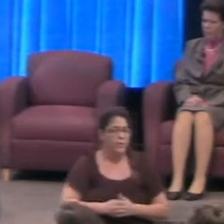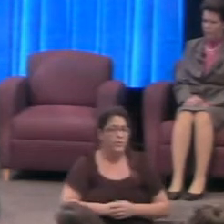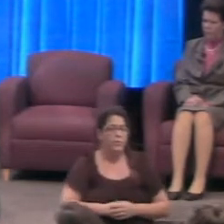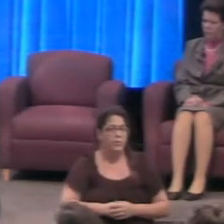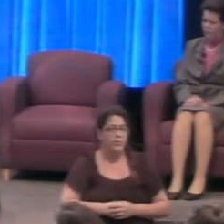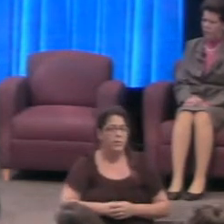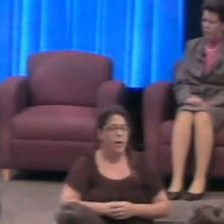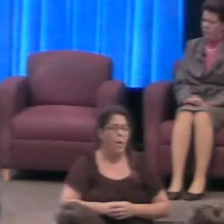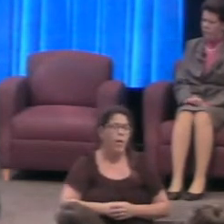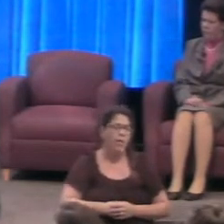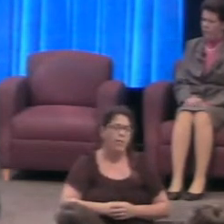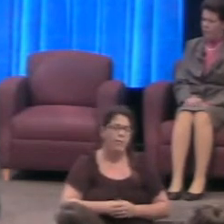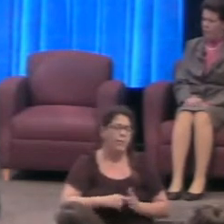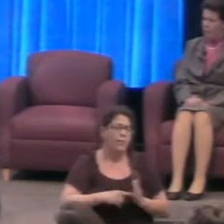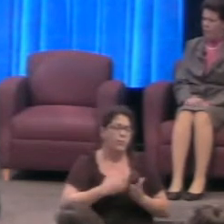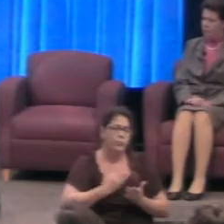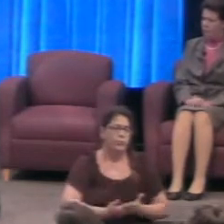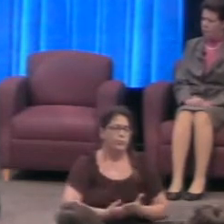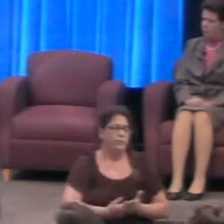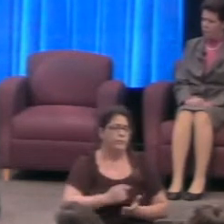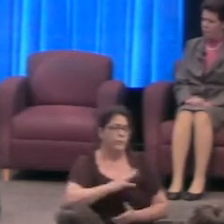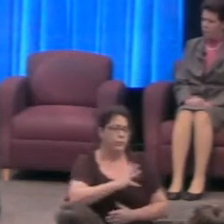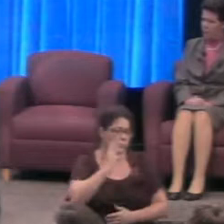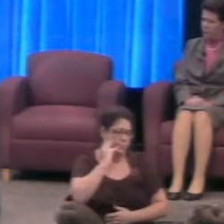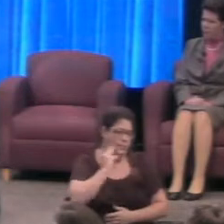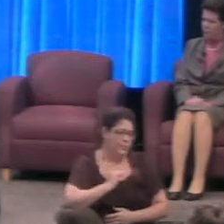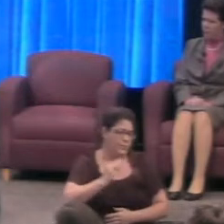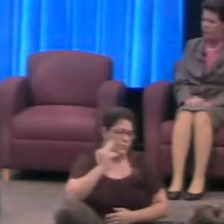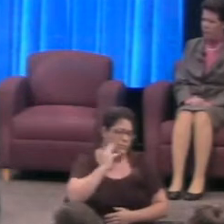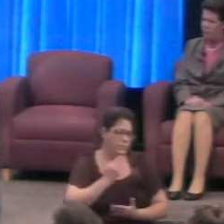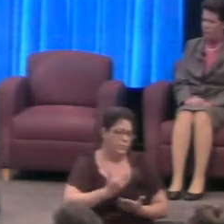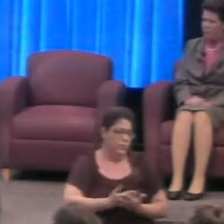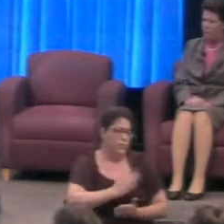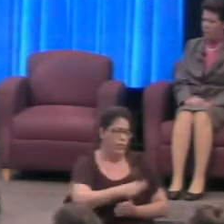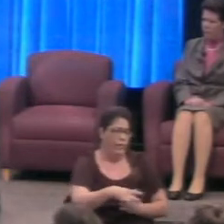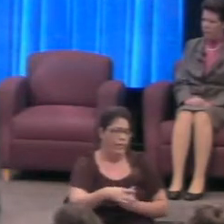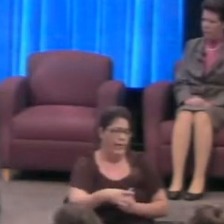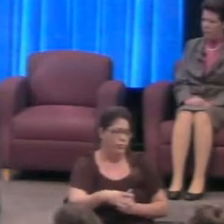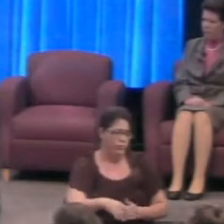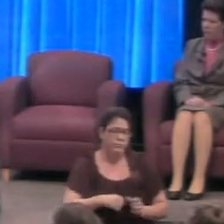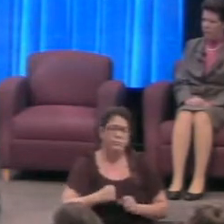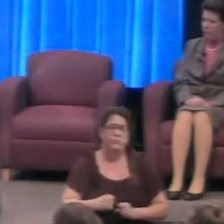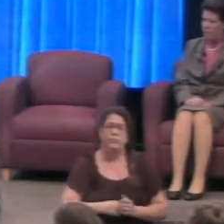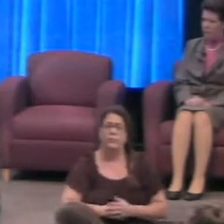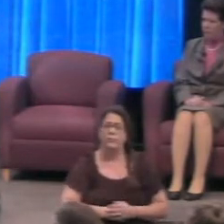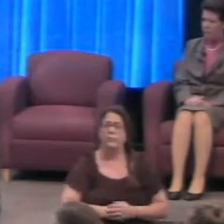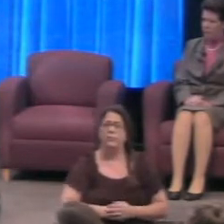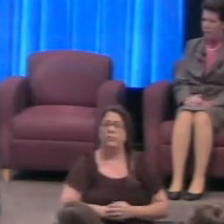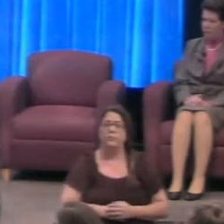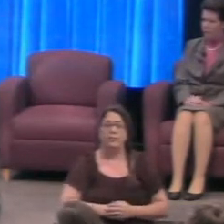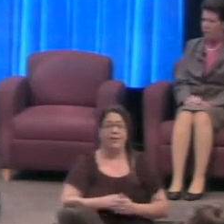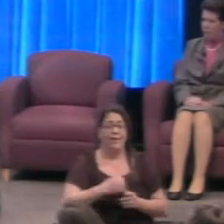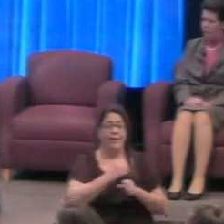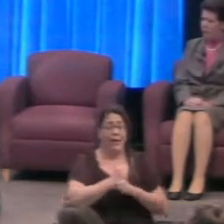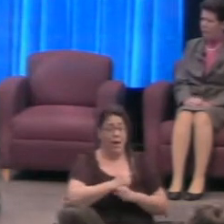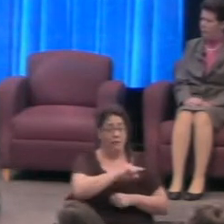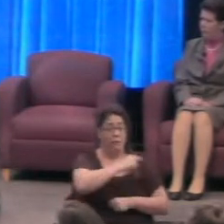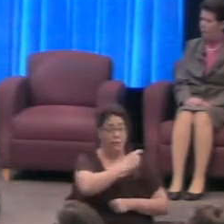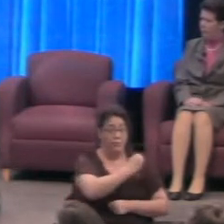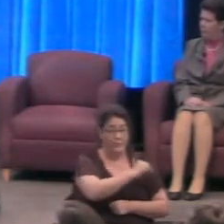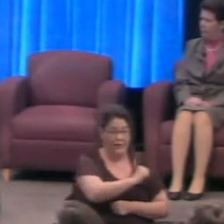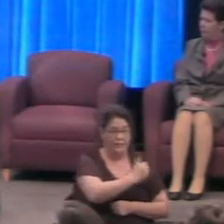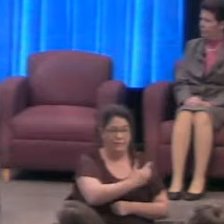seasoned leader focused on outcomes. After obtaining a second master's at